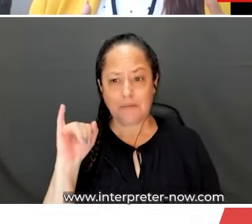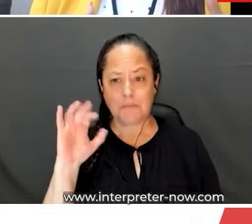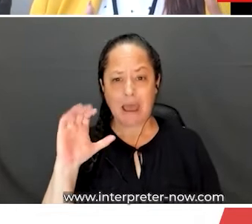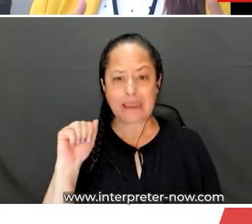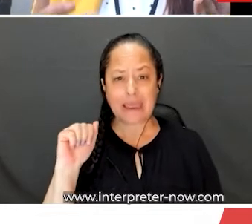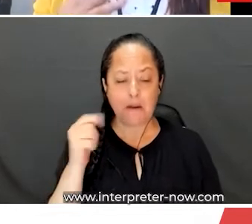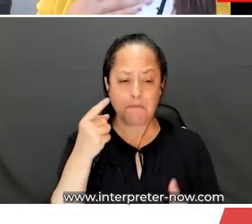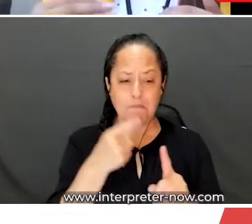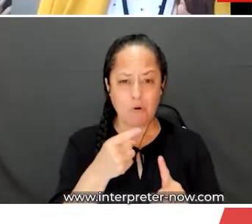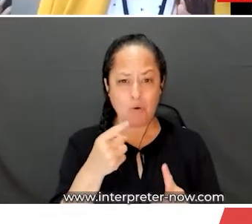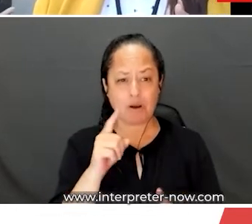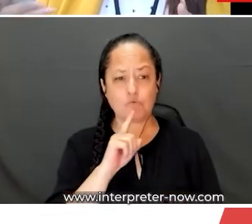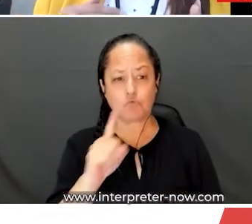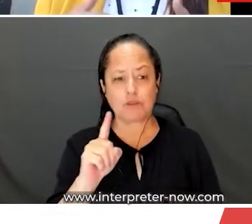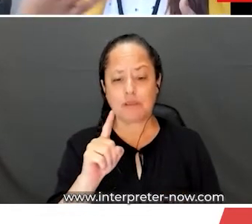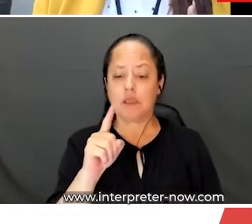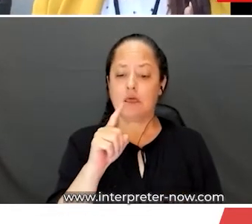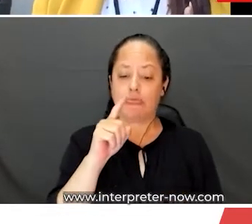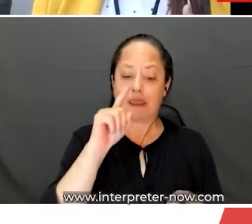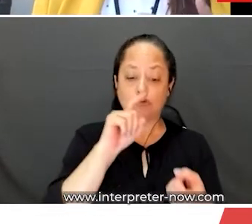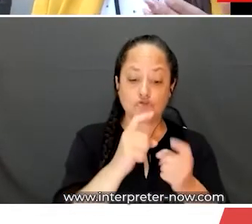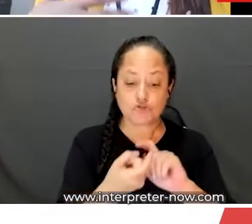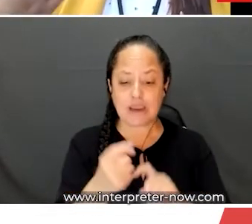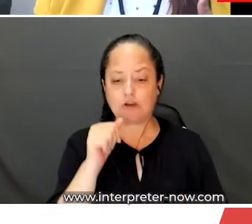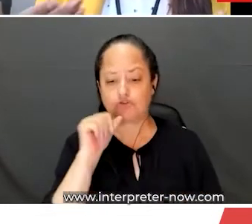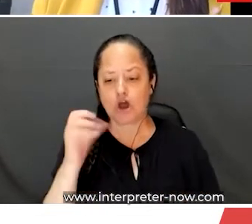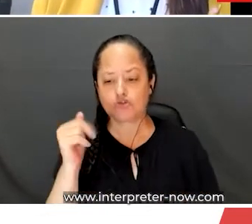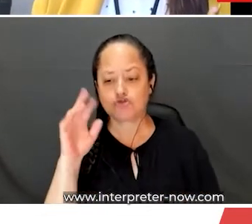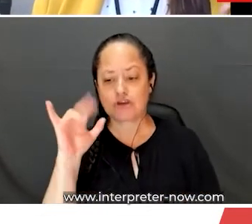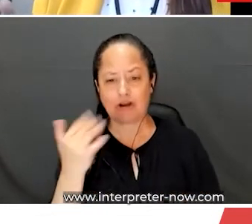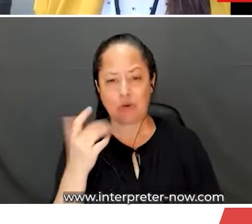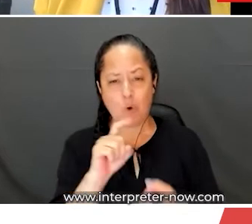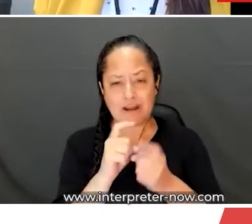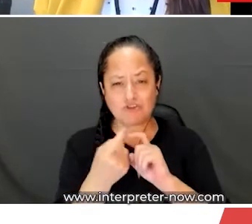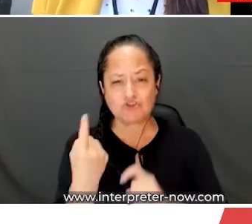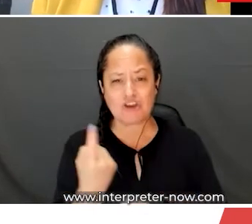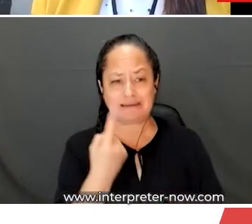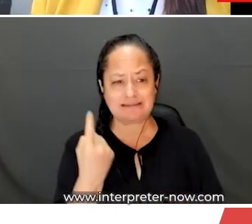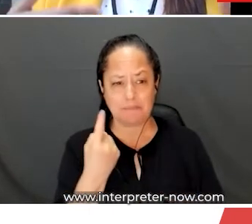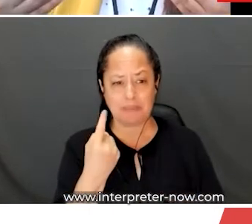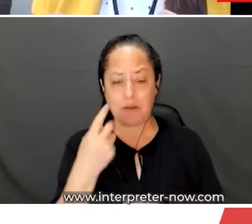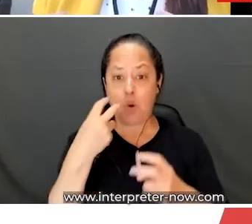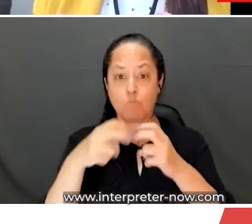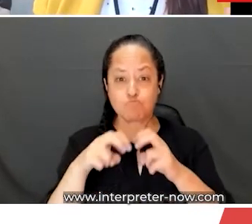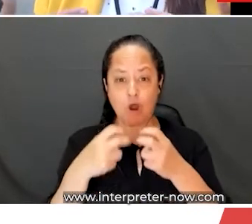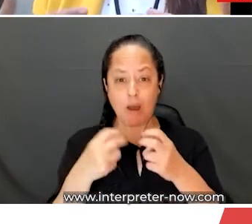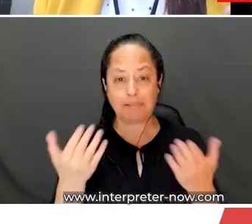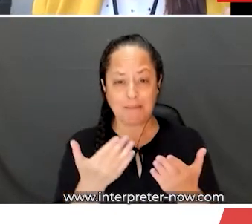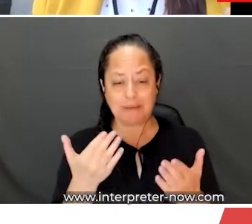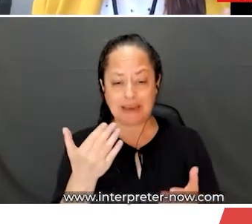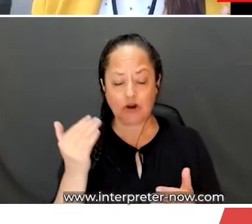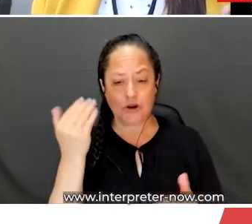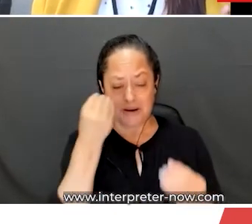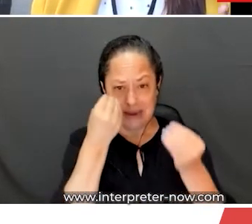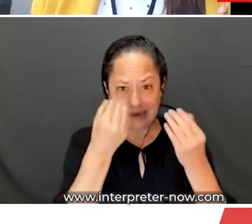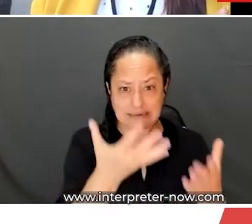really think about change, not charity. This is not charity. You want to change something. There's a problem here. And this acknowledgement that there's